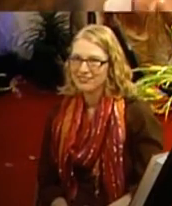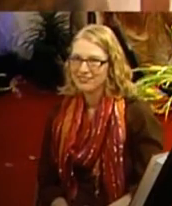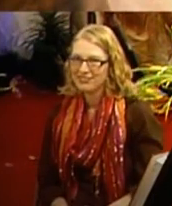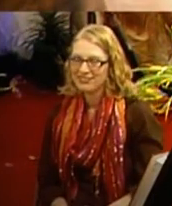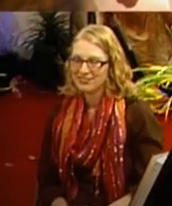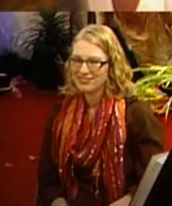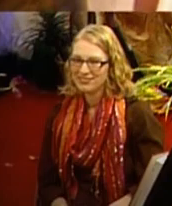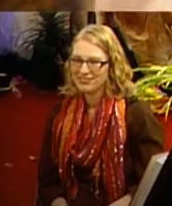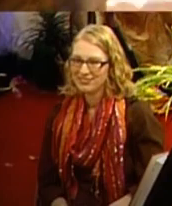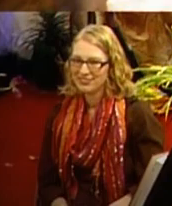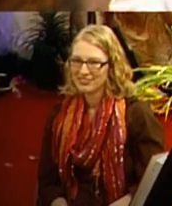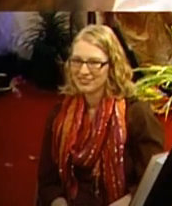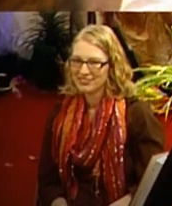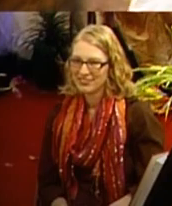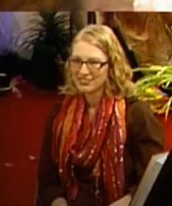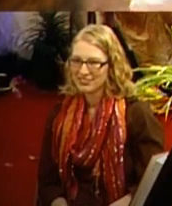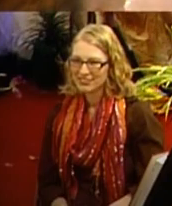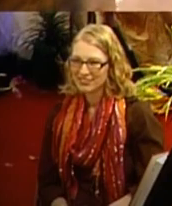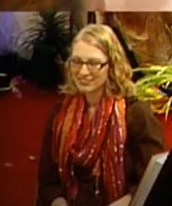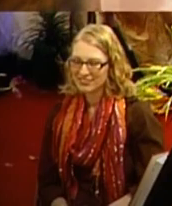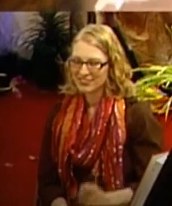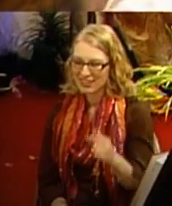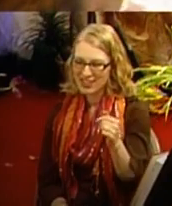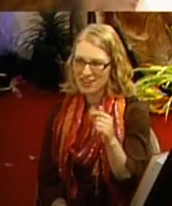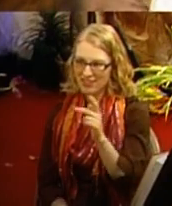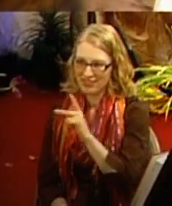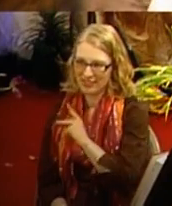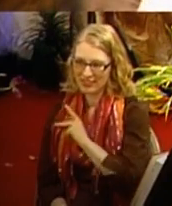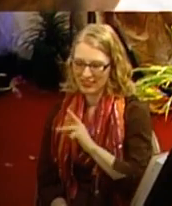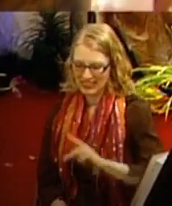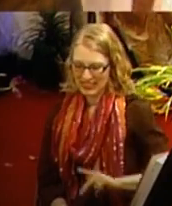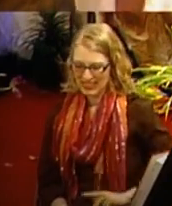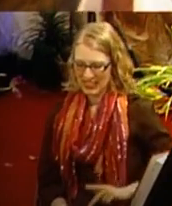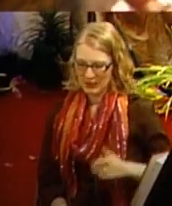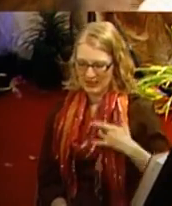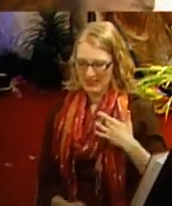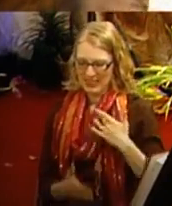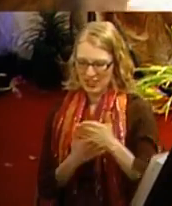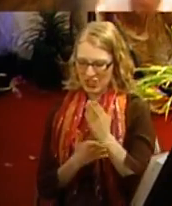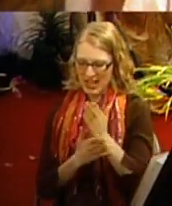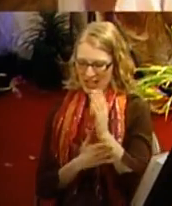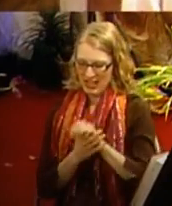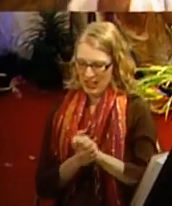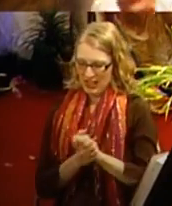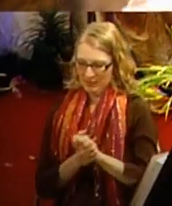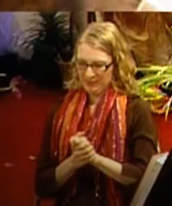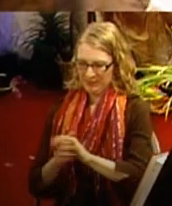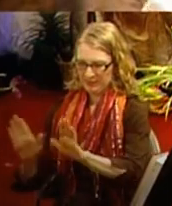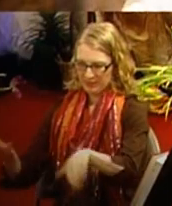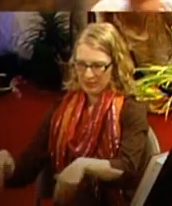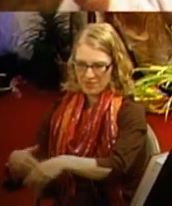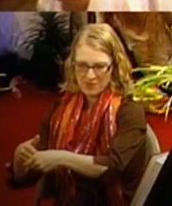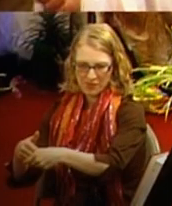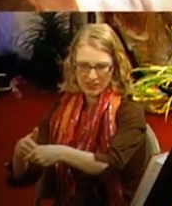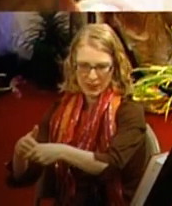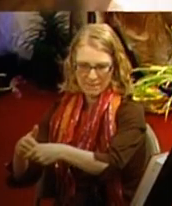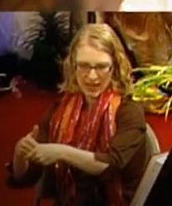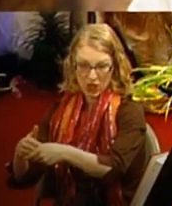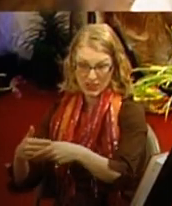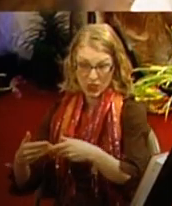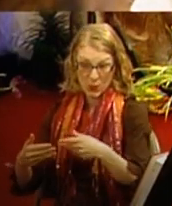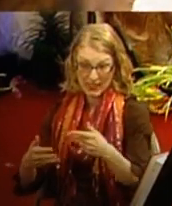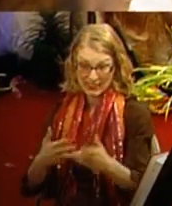I mean, this was the king's creative sense of justice. They would immediately conduct a marriage service. It didn't matter the